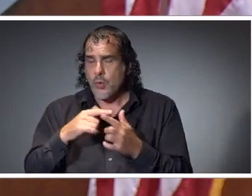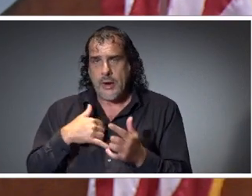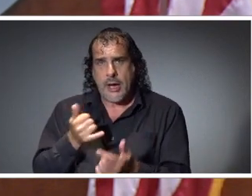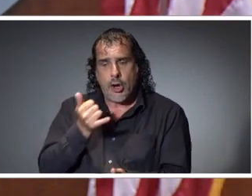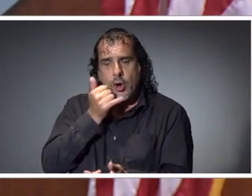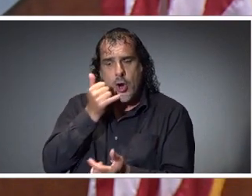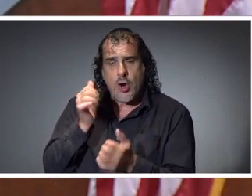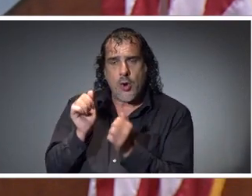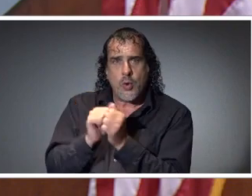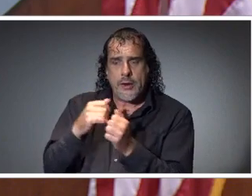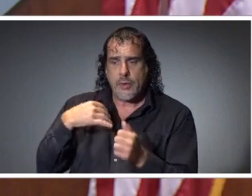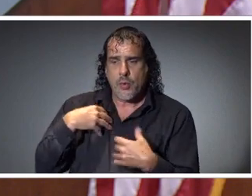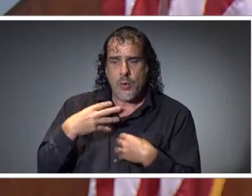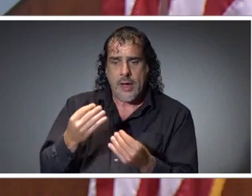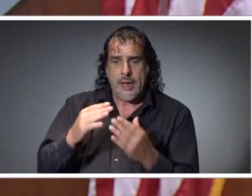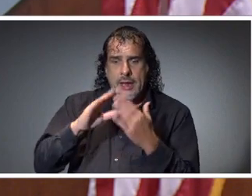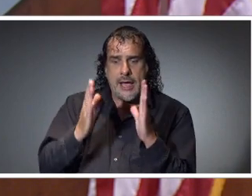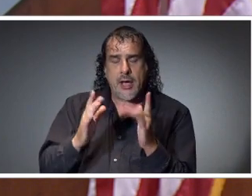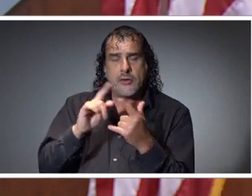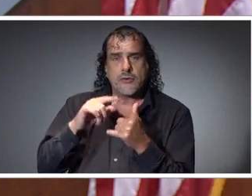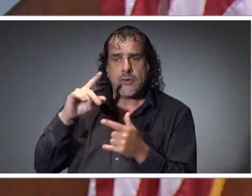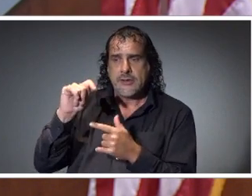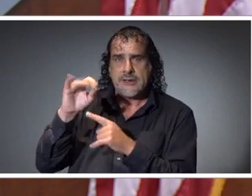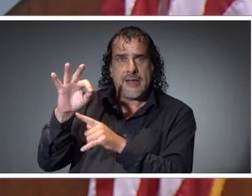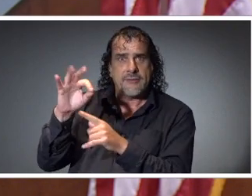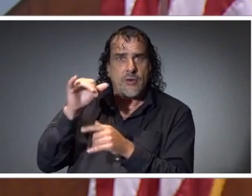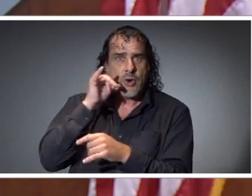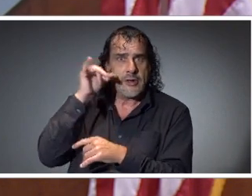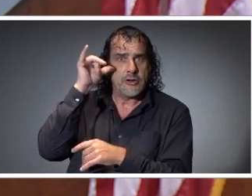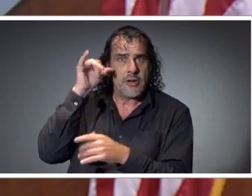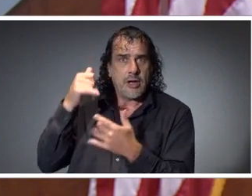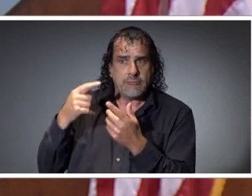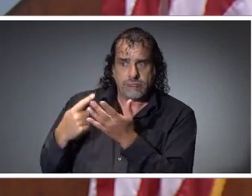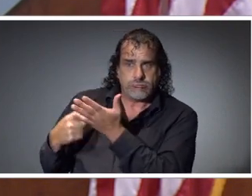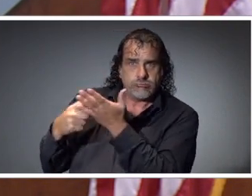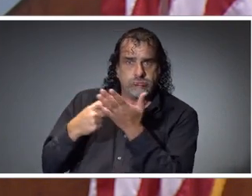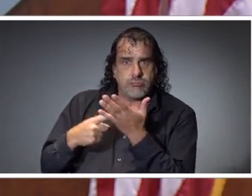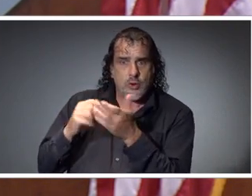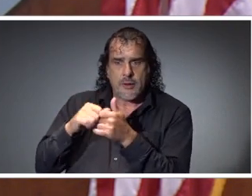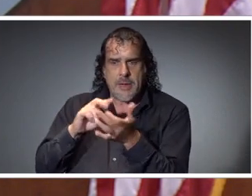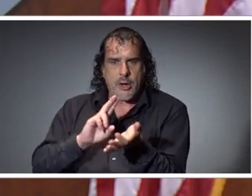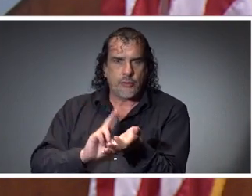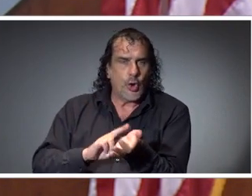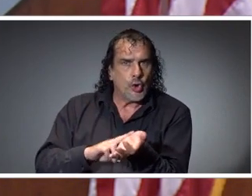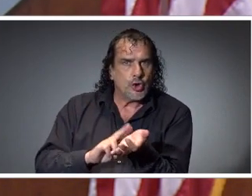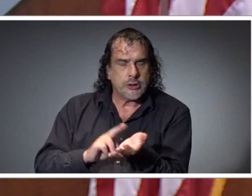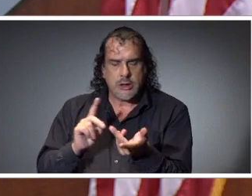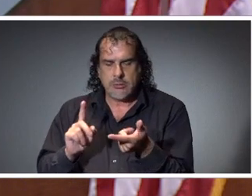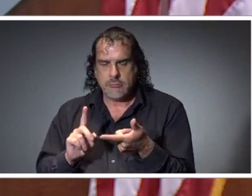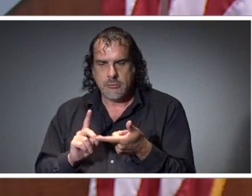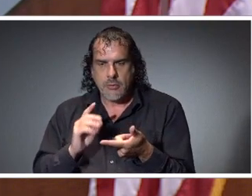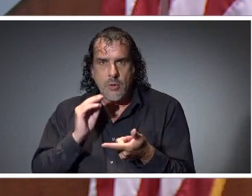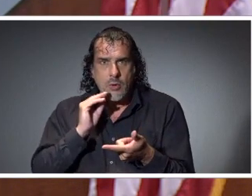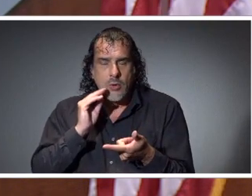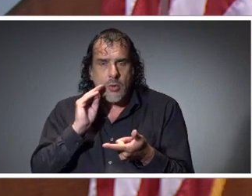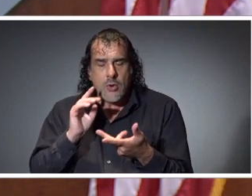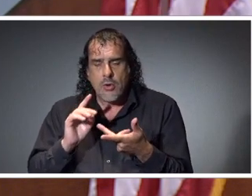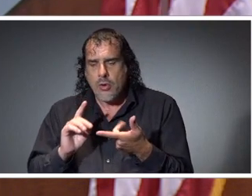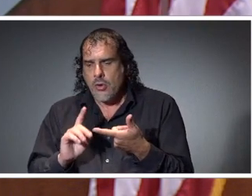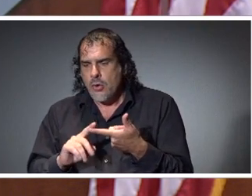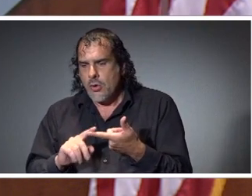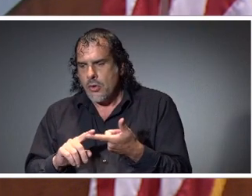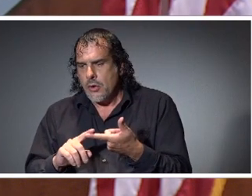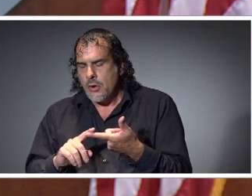Coronavirus Task Force yesterday. It was very focused on long-term care facilities and the need and